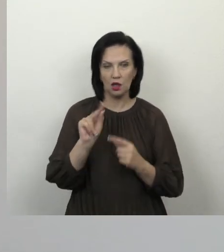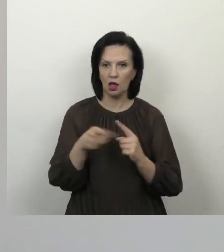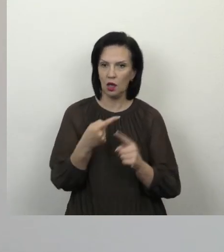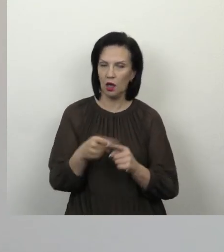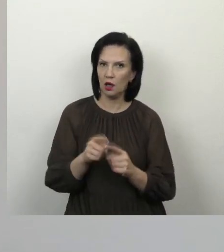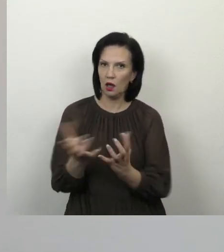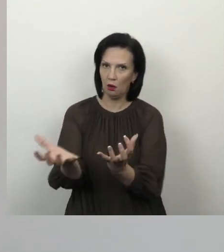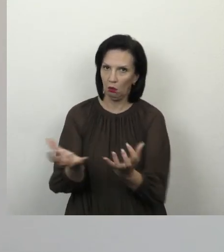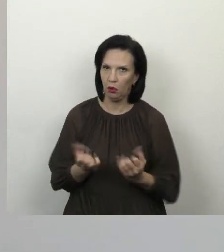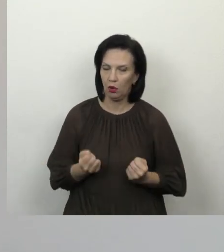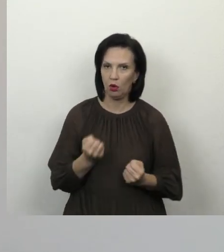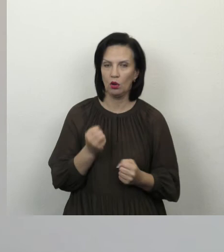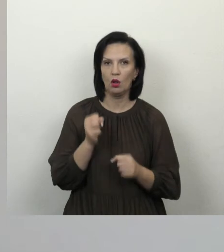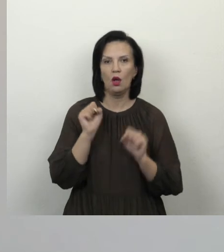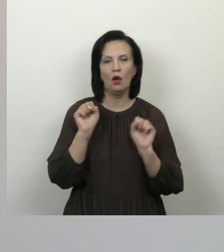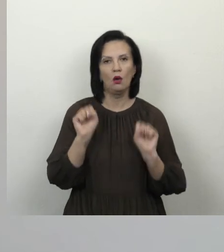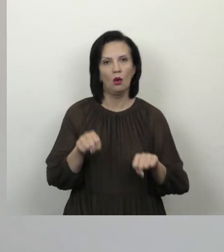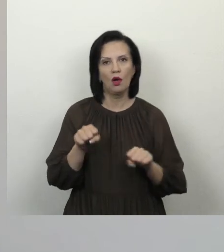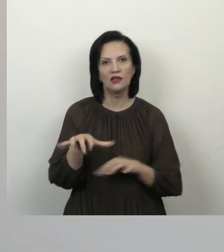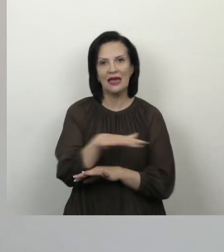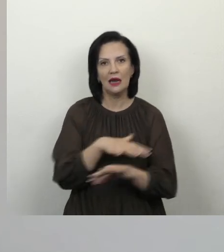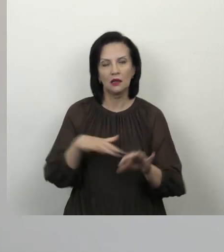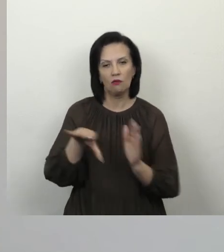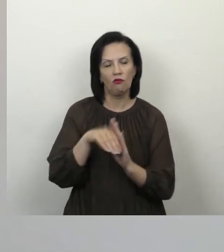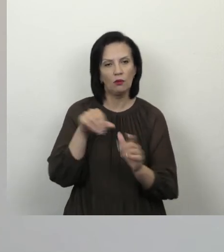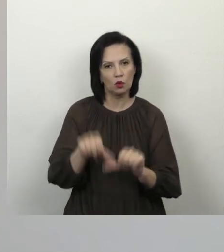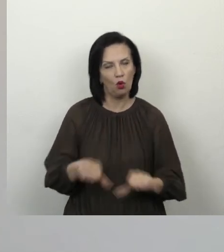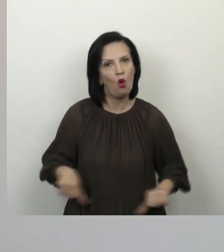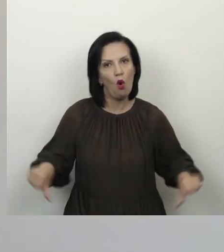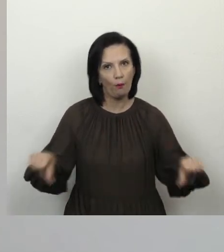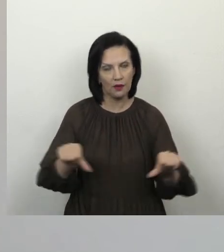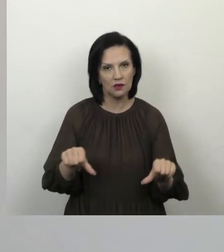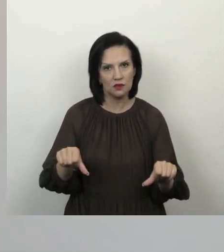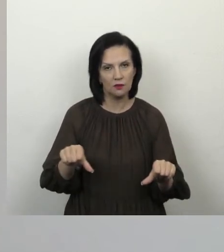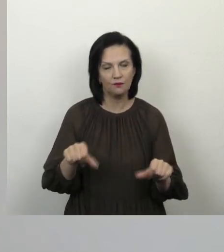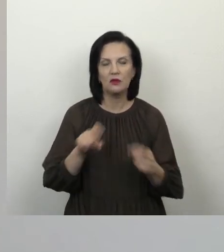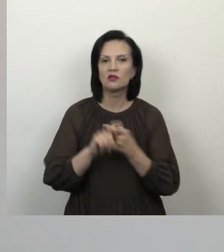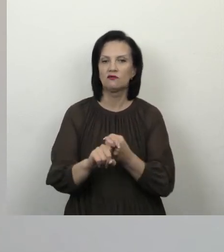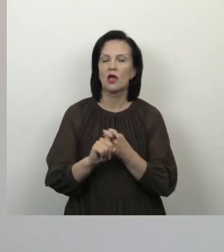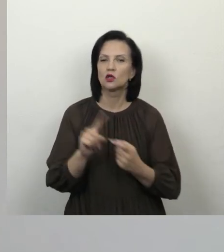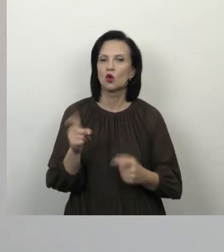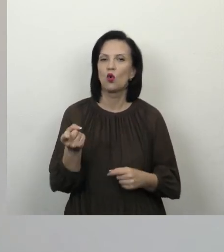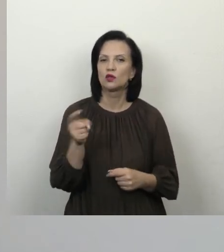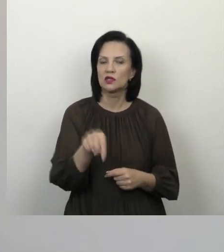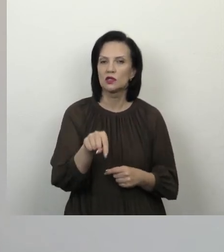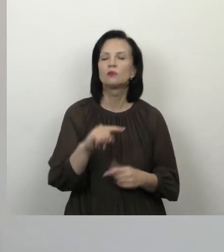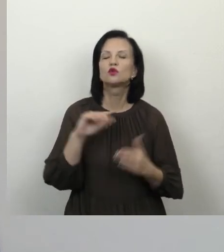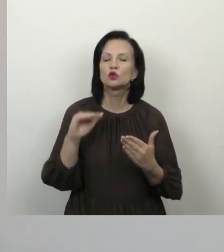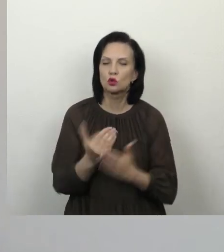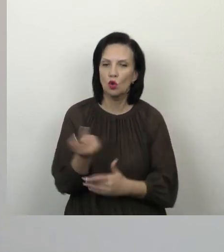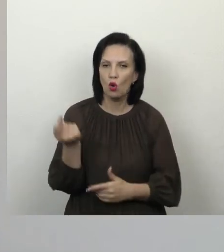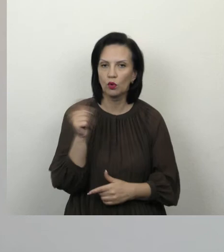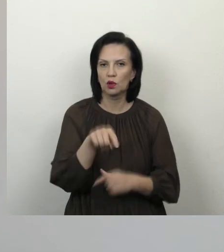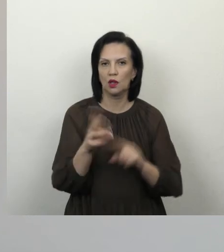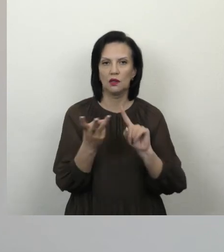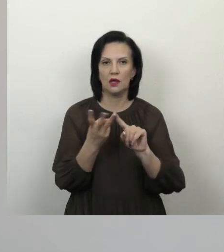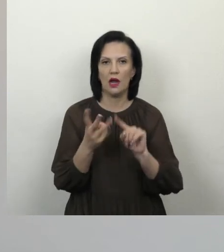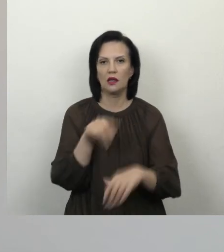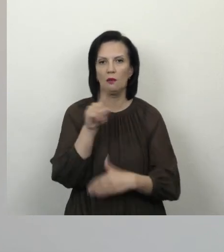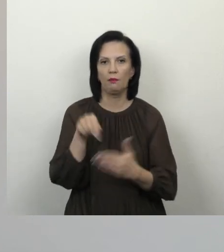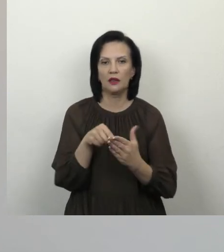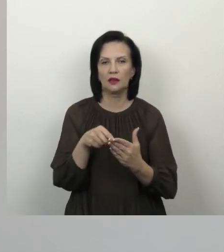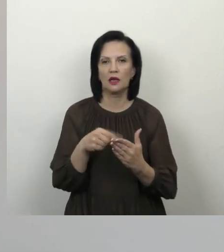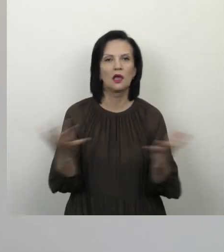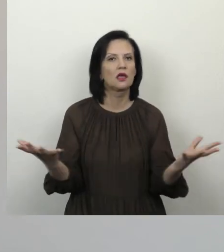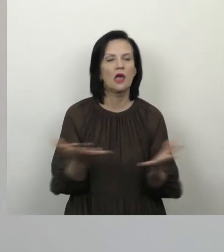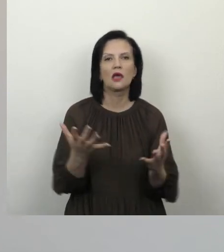then? Whether that's the functions of the CSC or that's the functions of the Territorial Election Commission that CSC performs. And there